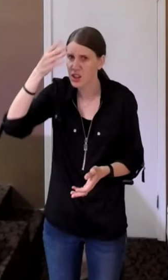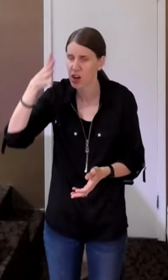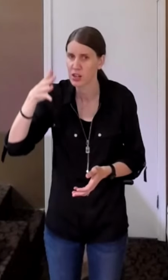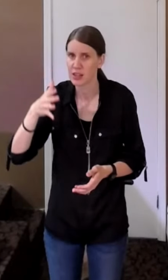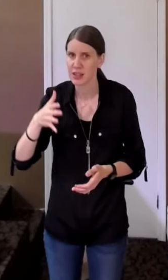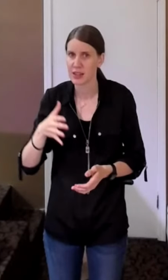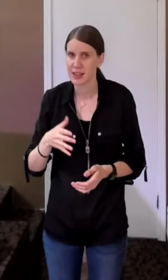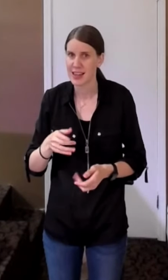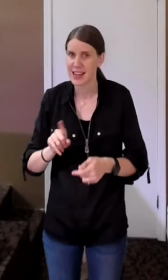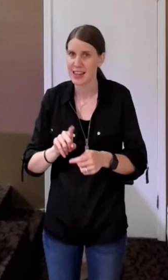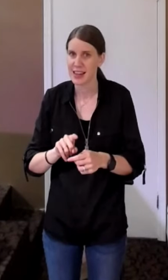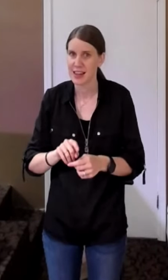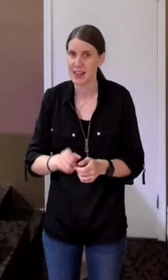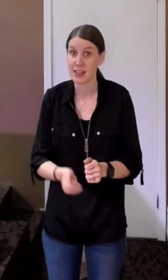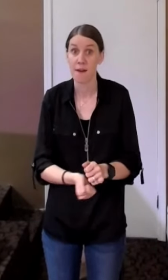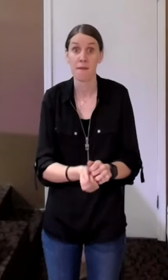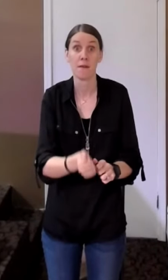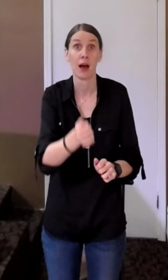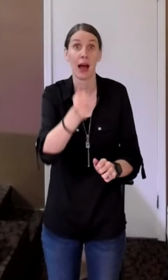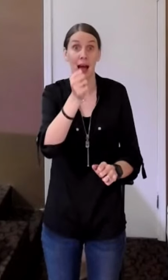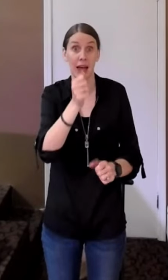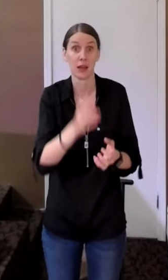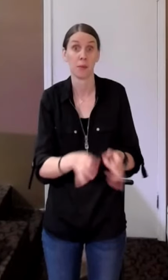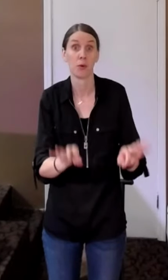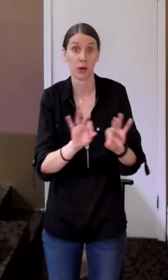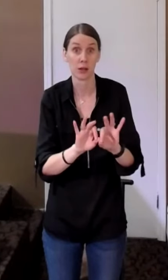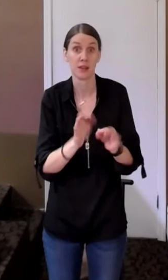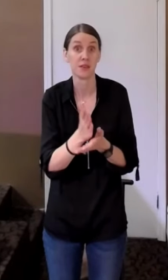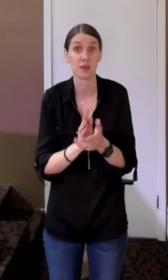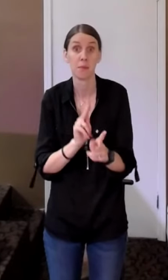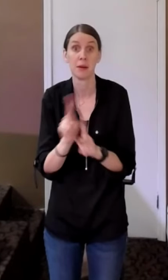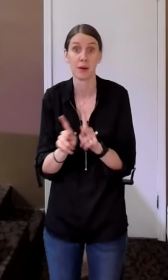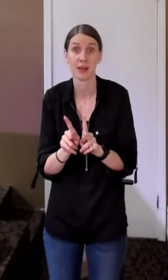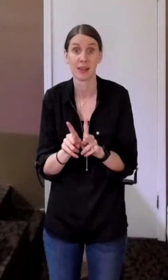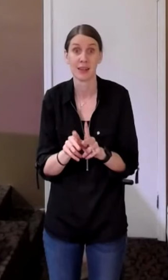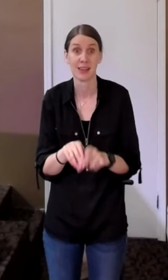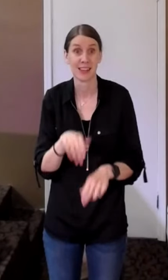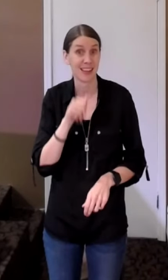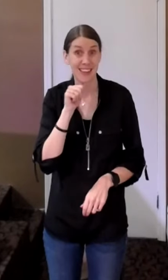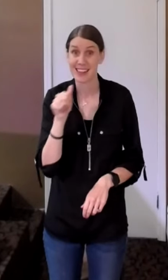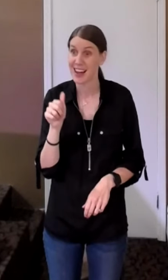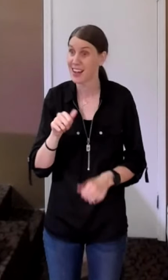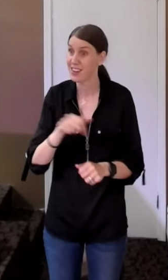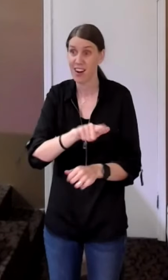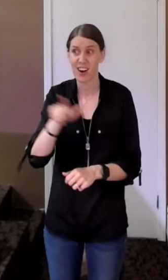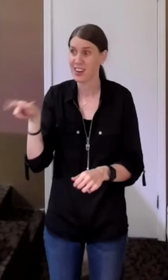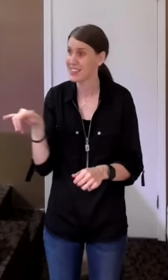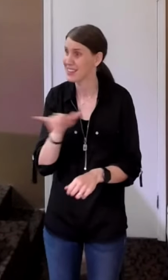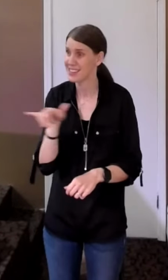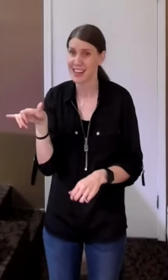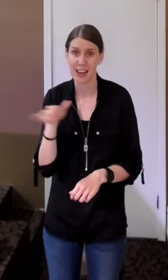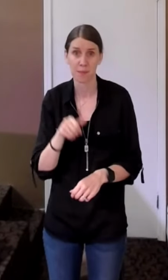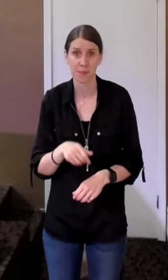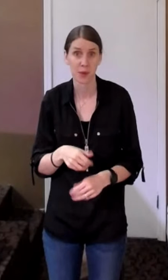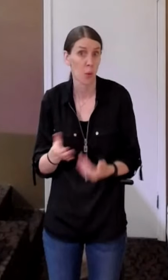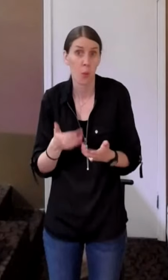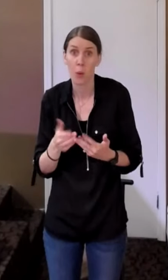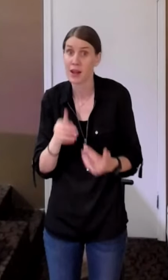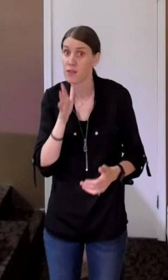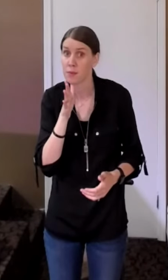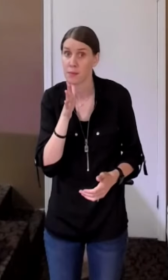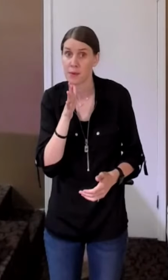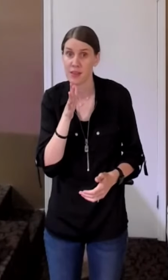is very, very high in some people. Not everybody's the same. So whatever a woman,